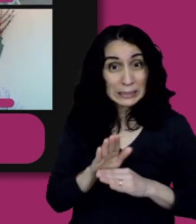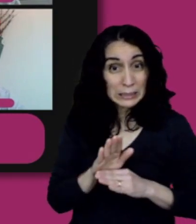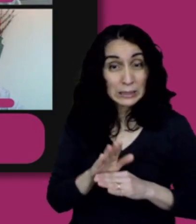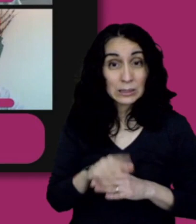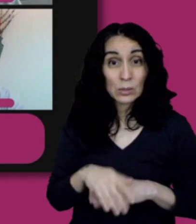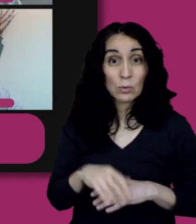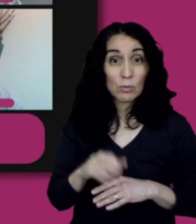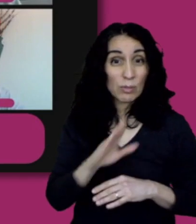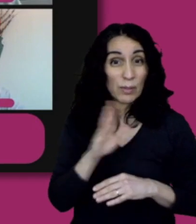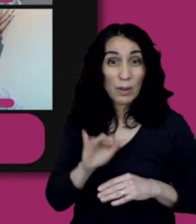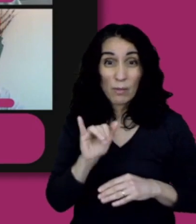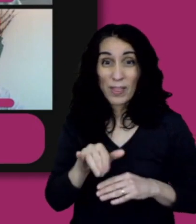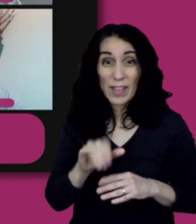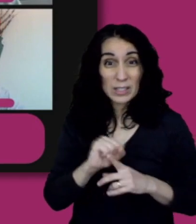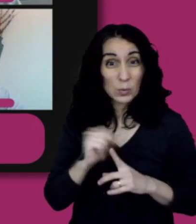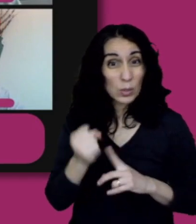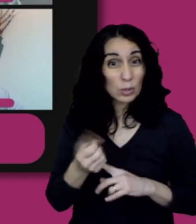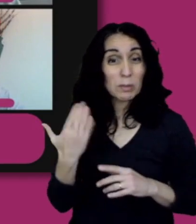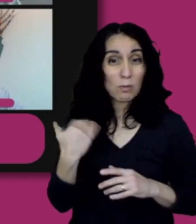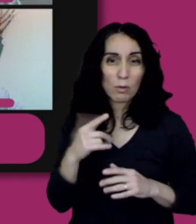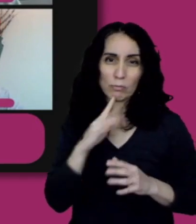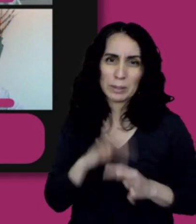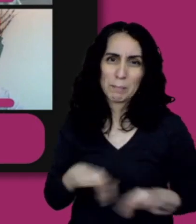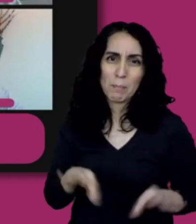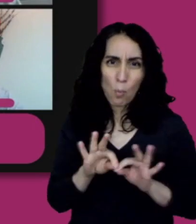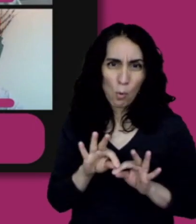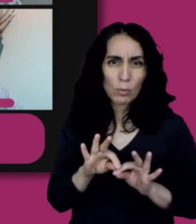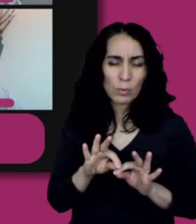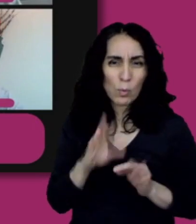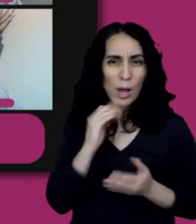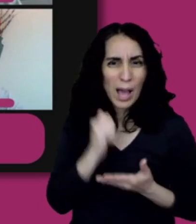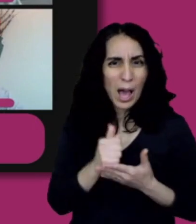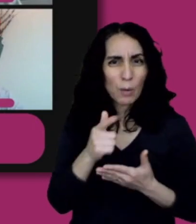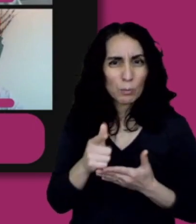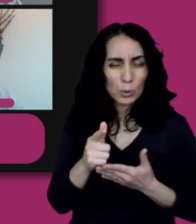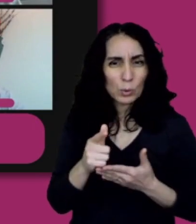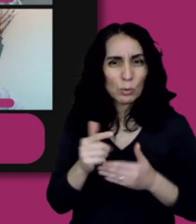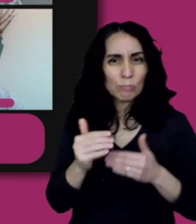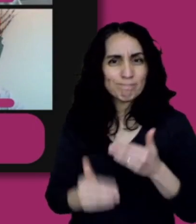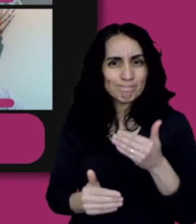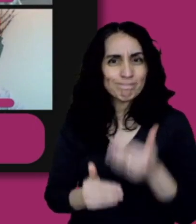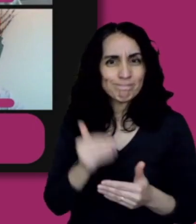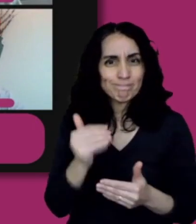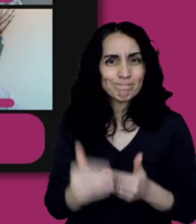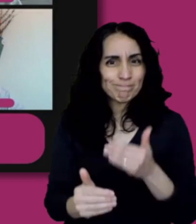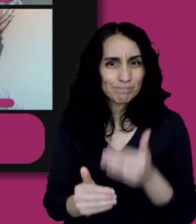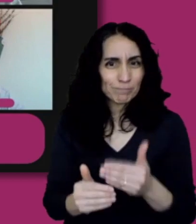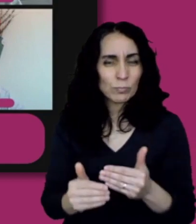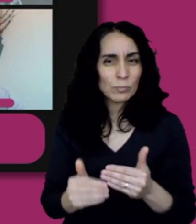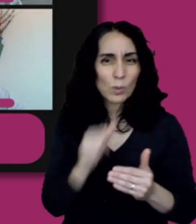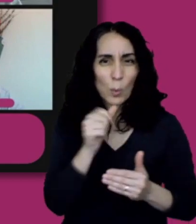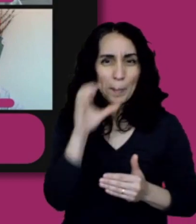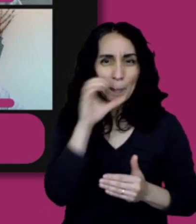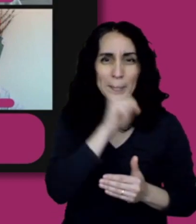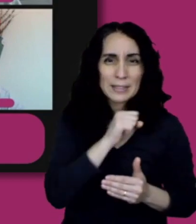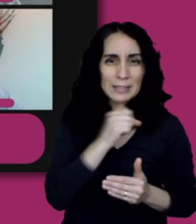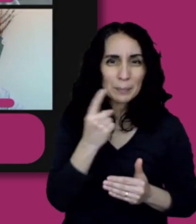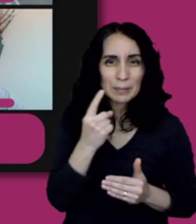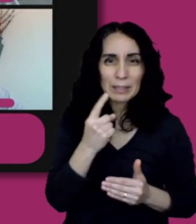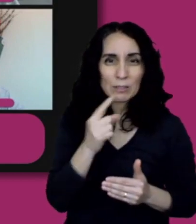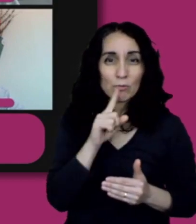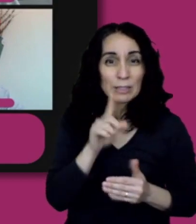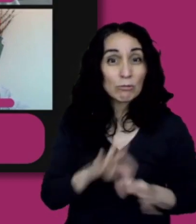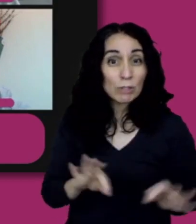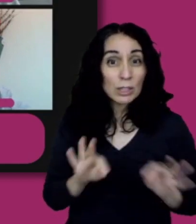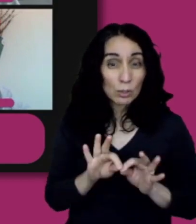or depending, you know, if you've never been in that kind of situation before. It makes sure that you go step by step and don't miss something that's